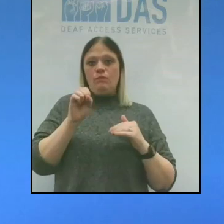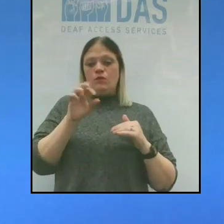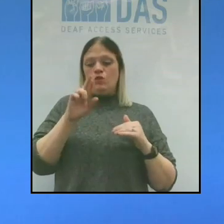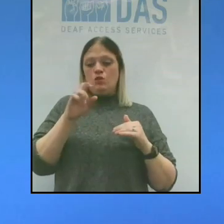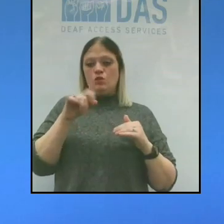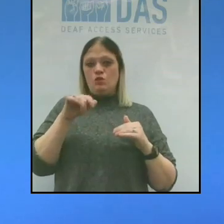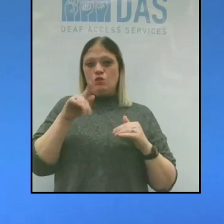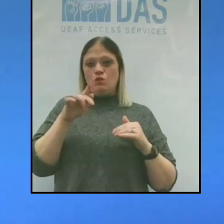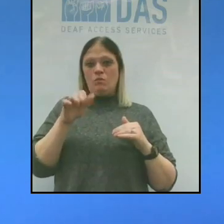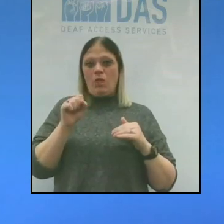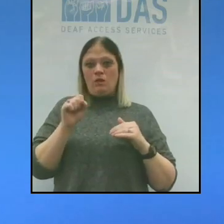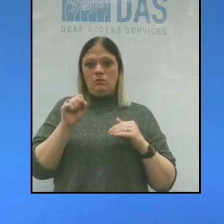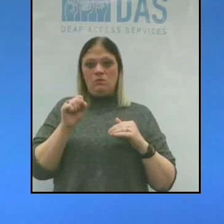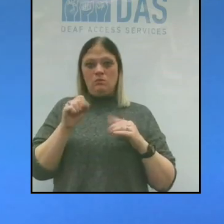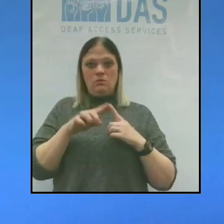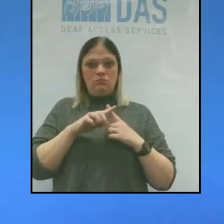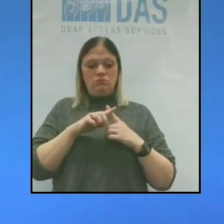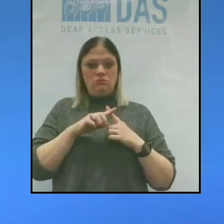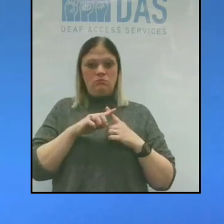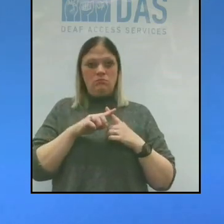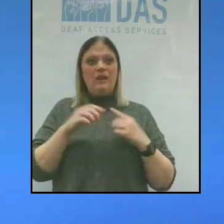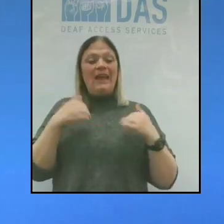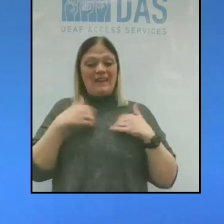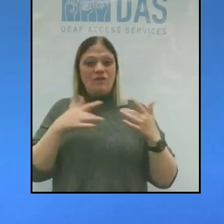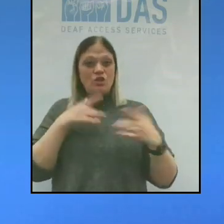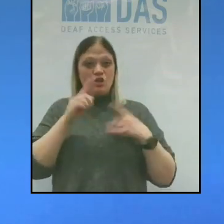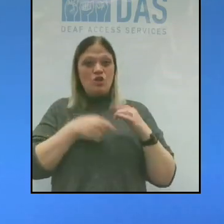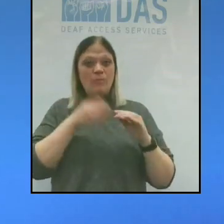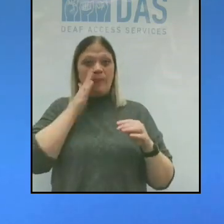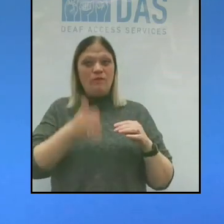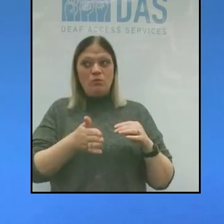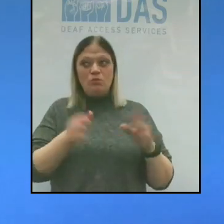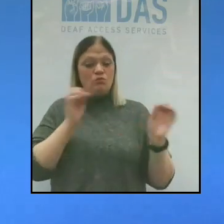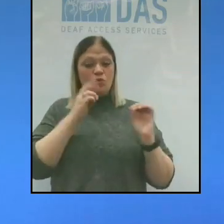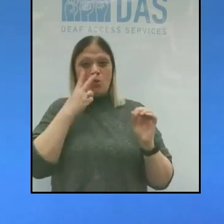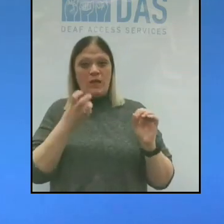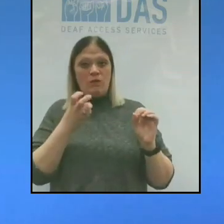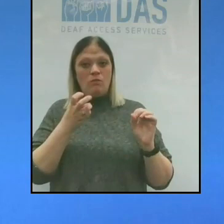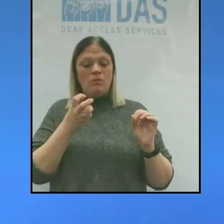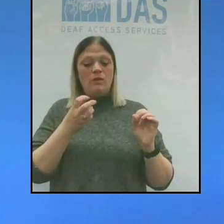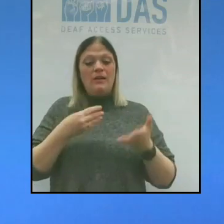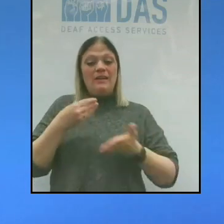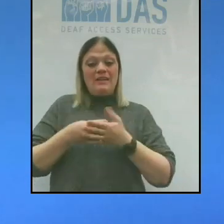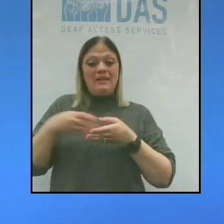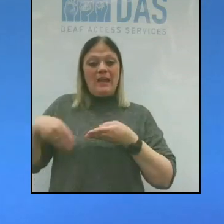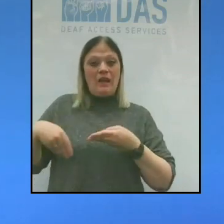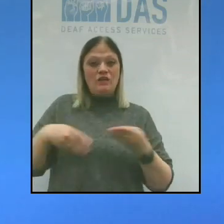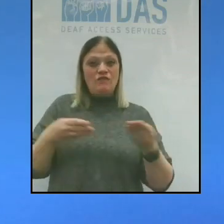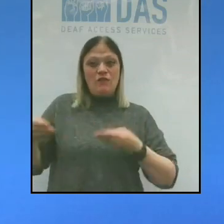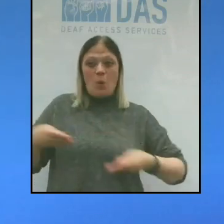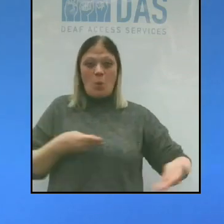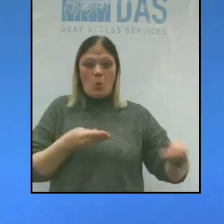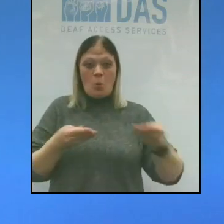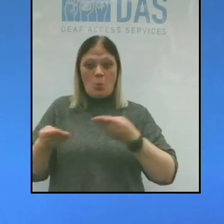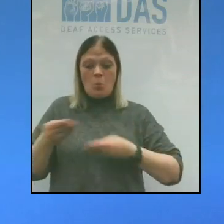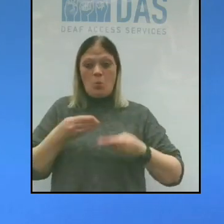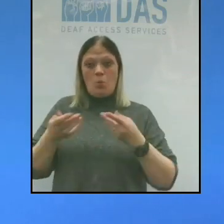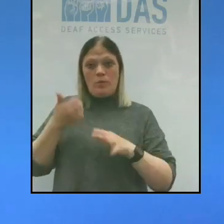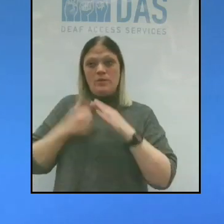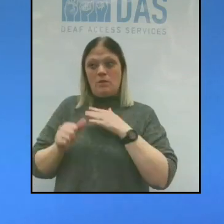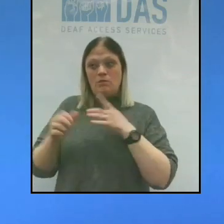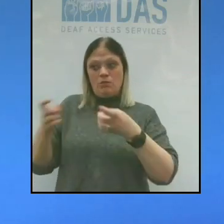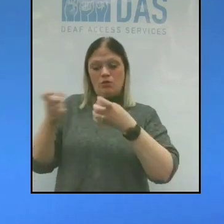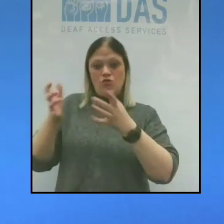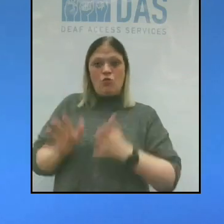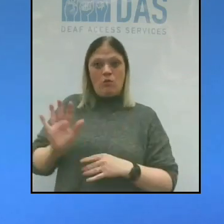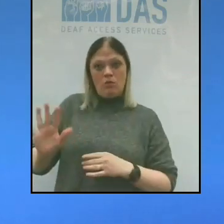a concern about the future. There's no doubt about it. Cash flows are under the control of the controller, and he has a way of addressing that by